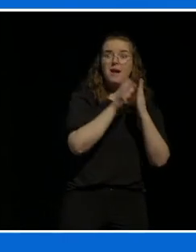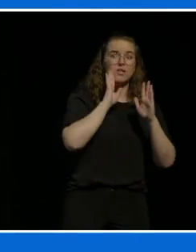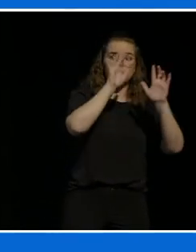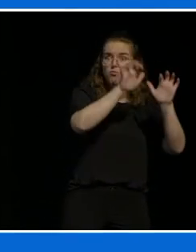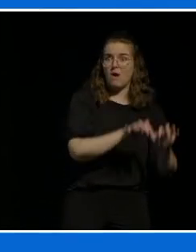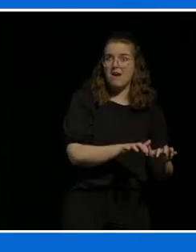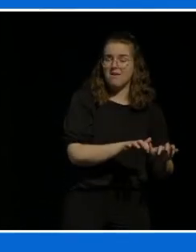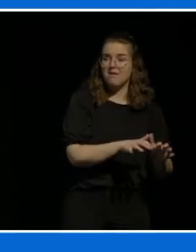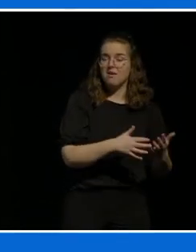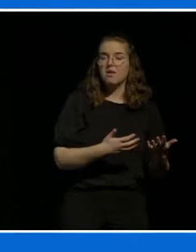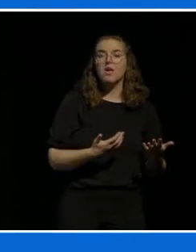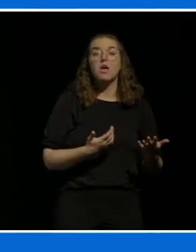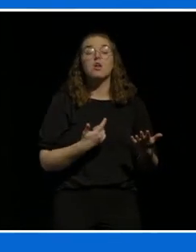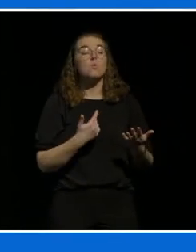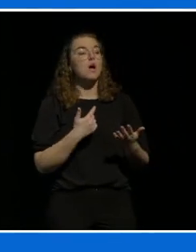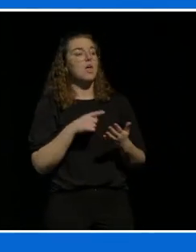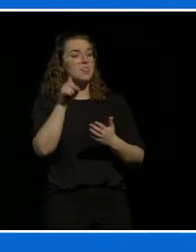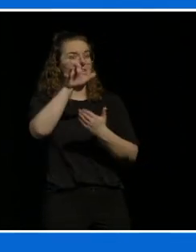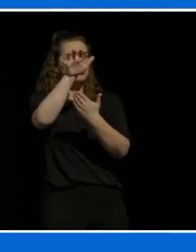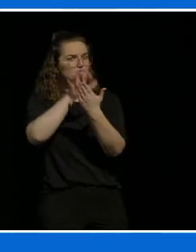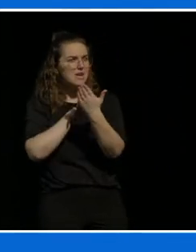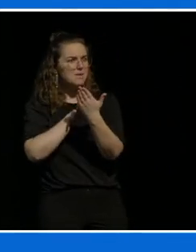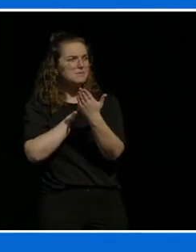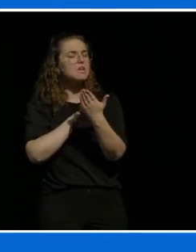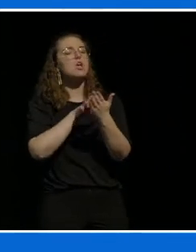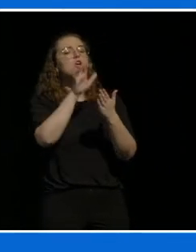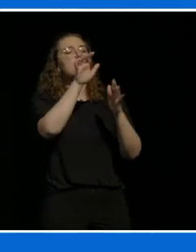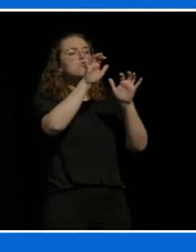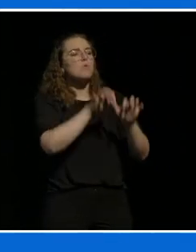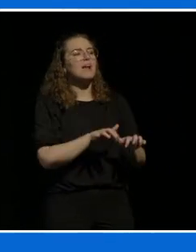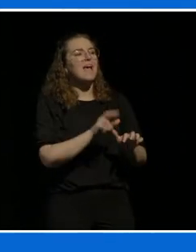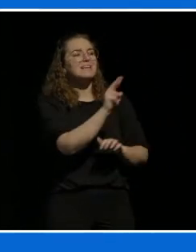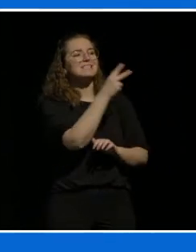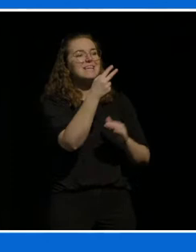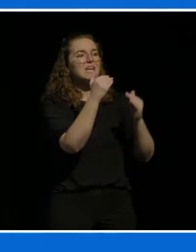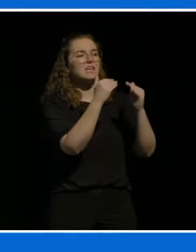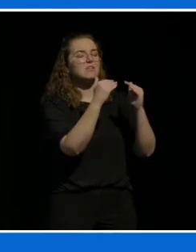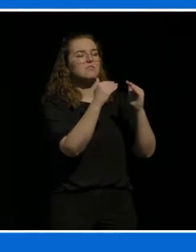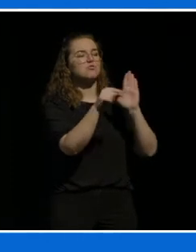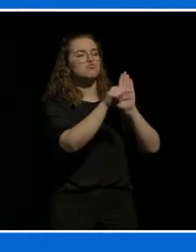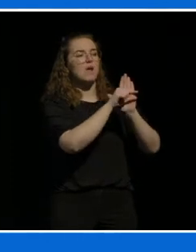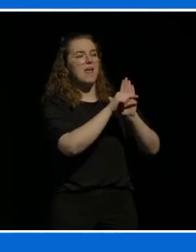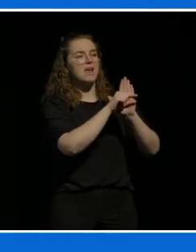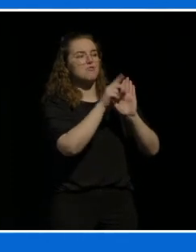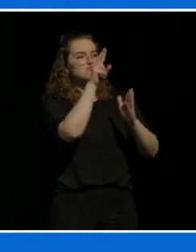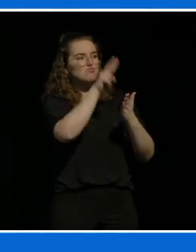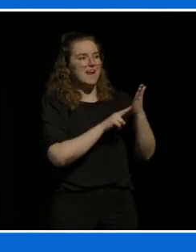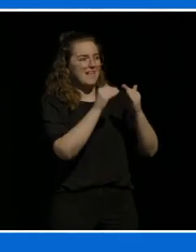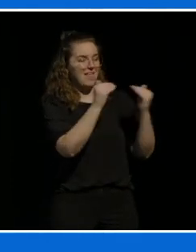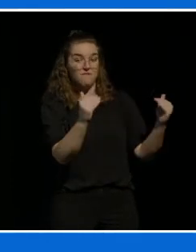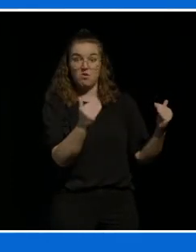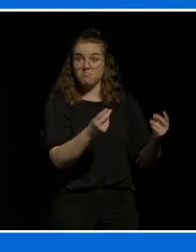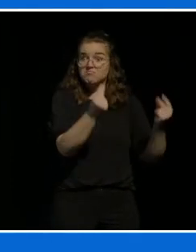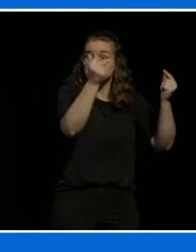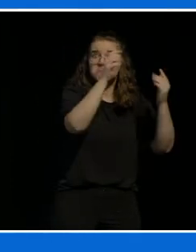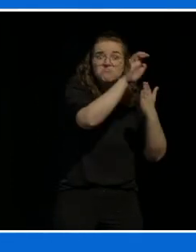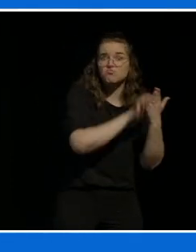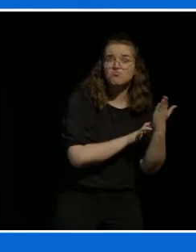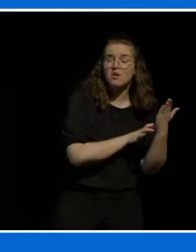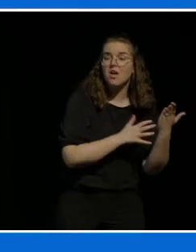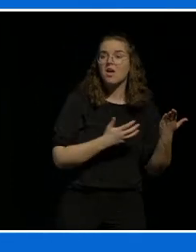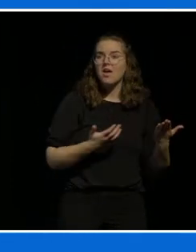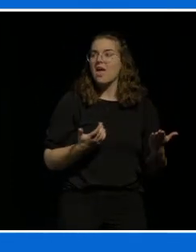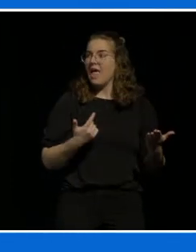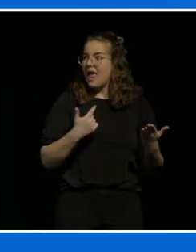can say, take this script and make sure it's written at a second grade reading level, and it'll do it for me. So that's been huge for me. And I've only done this in like the past few weeks,